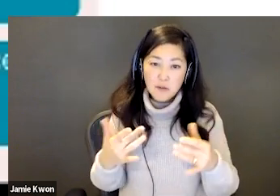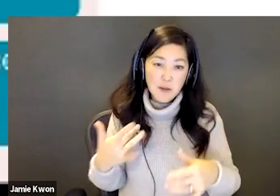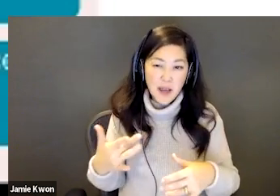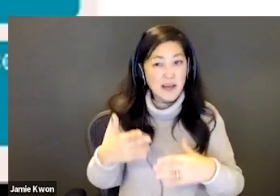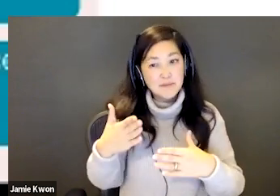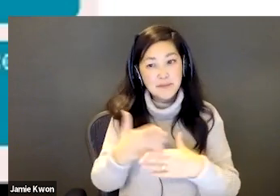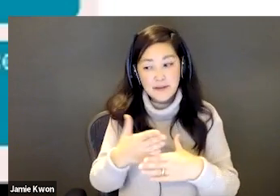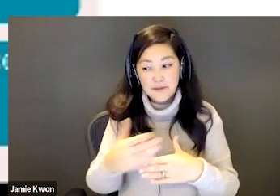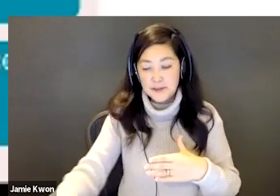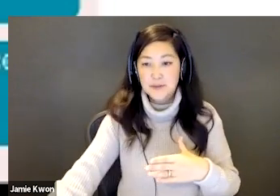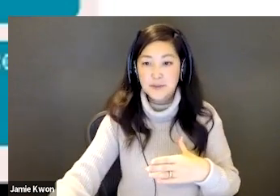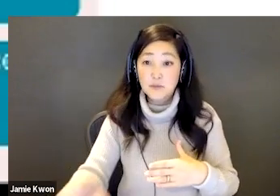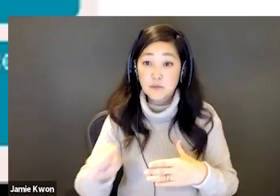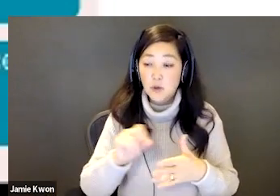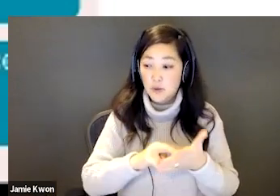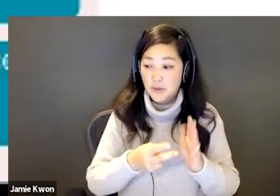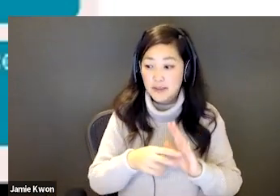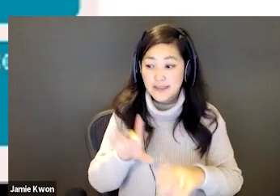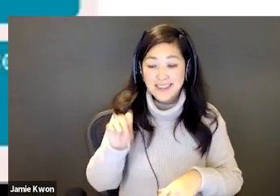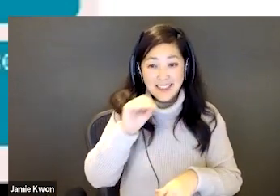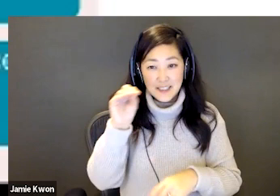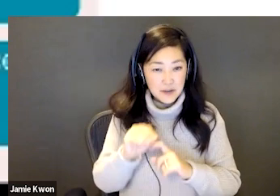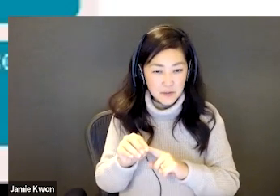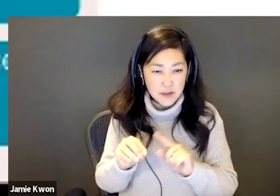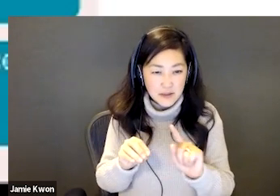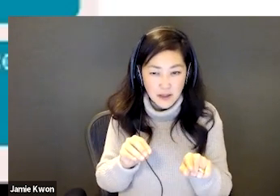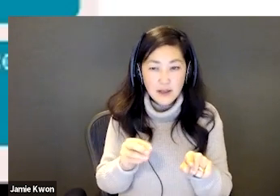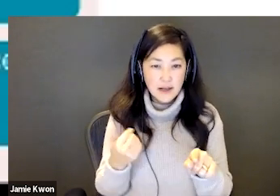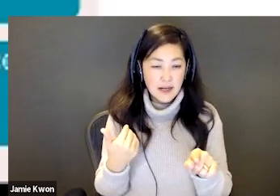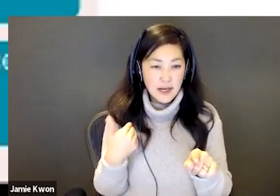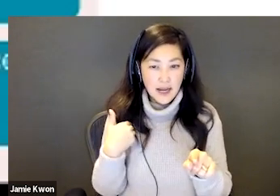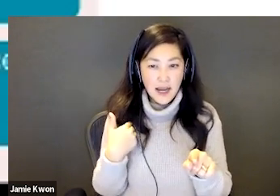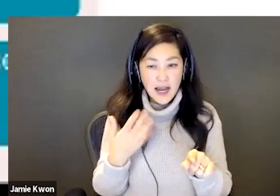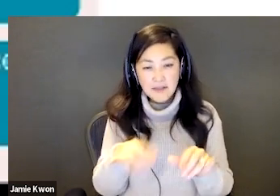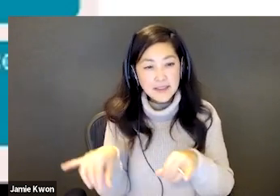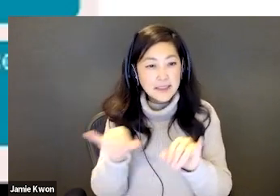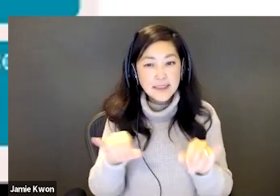the 80% of individuals who have kind of a standard type of neurology,